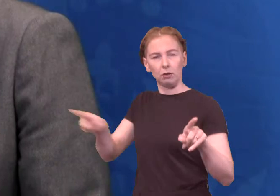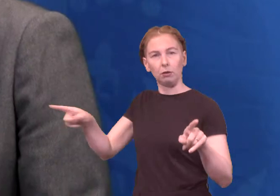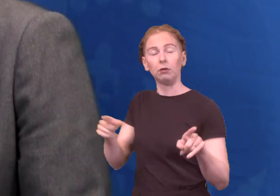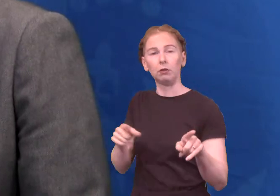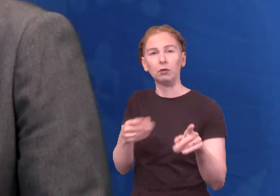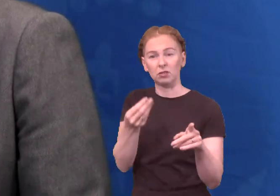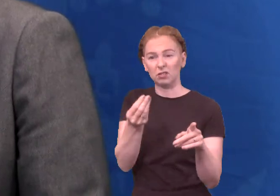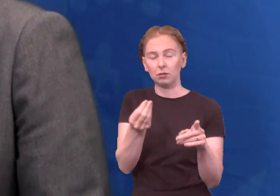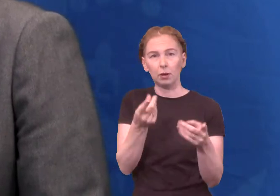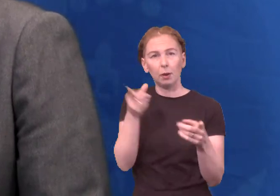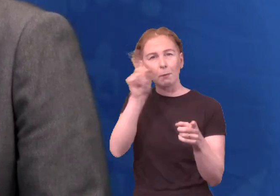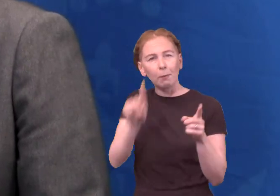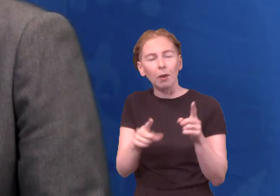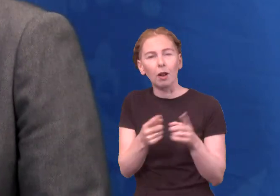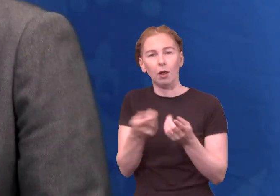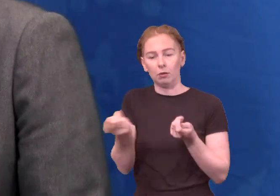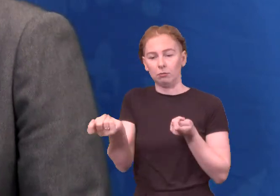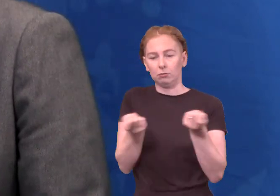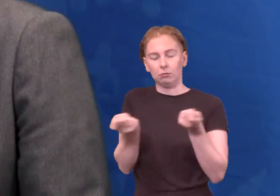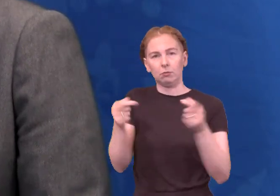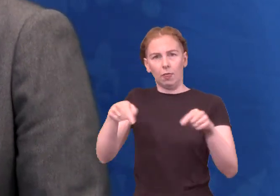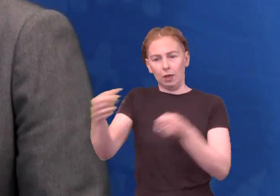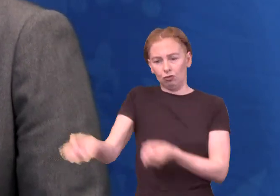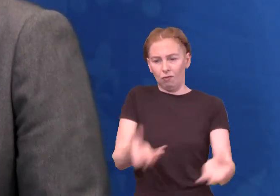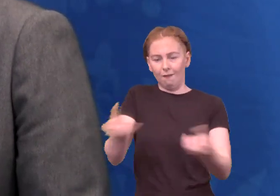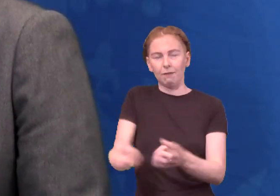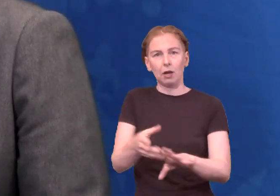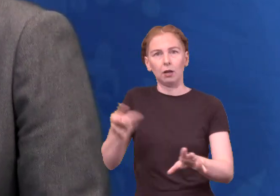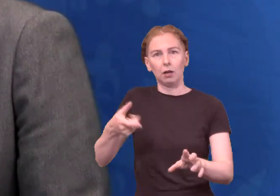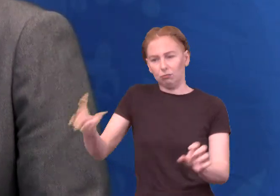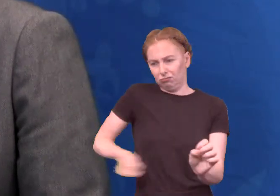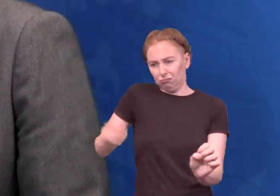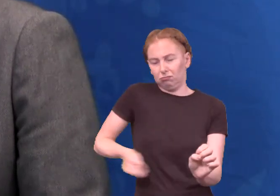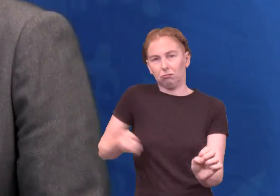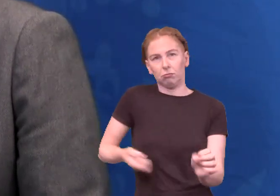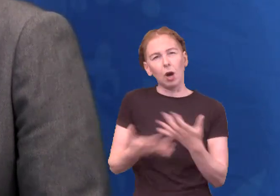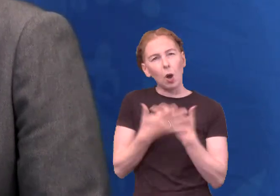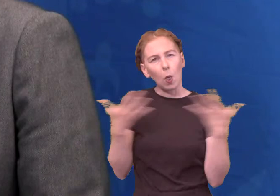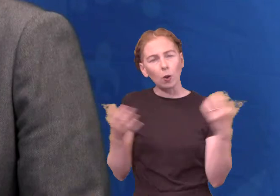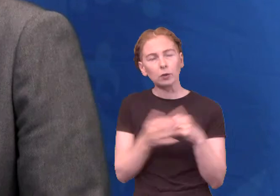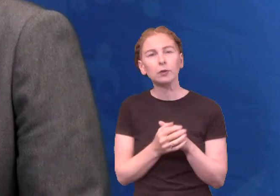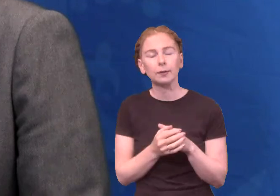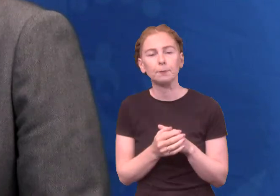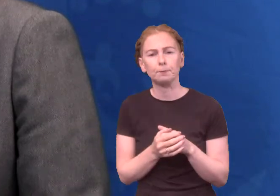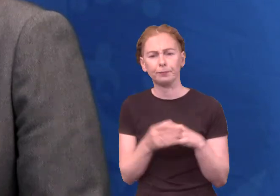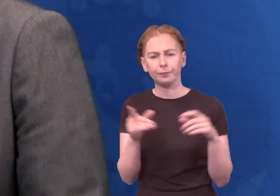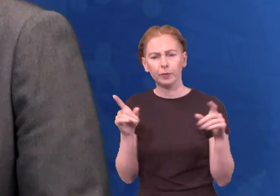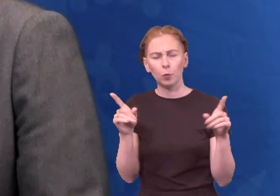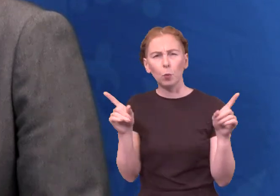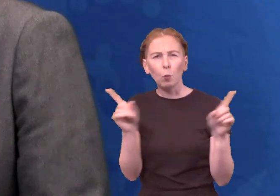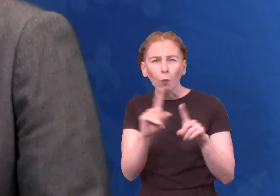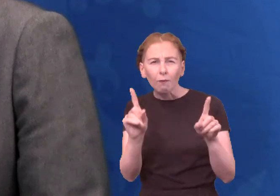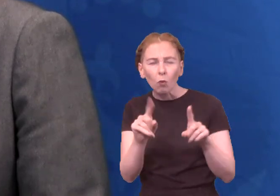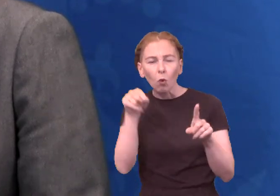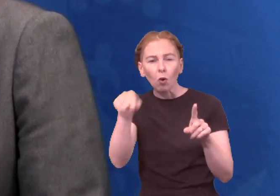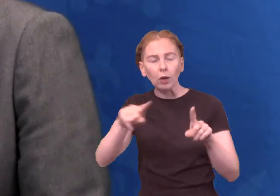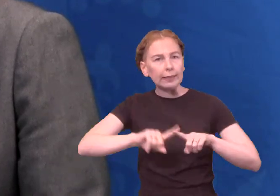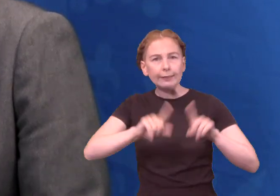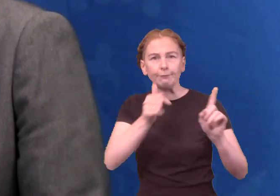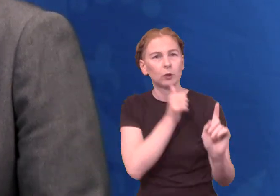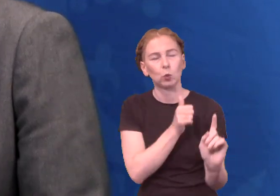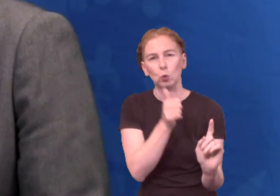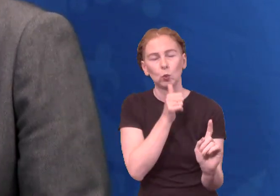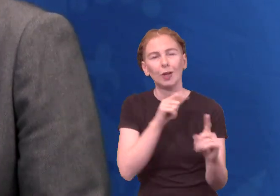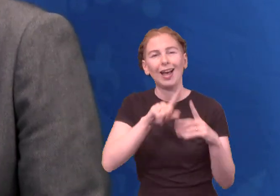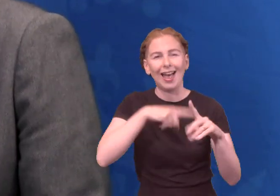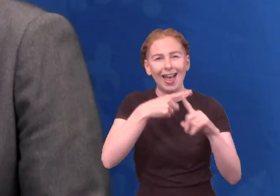lucrative in terms of that sense. The types of exploitation are different, but there's normally a financial element, either